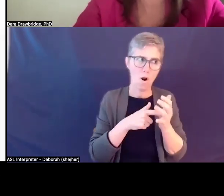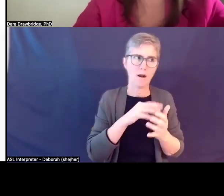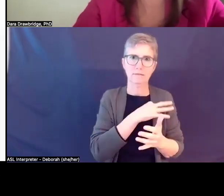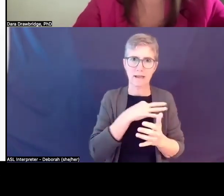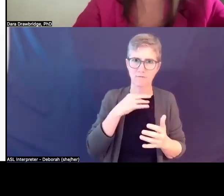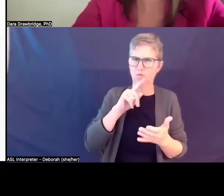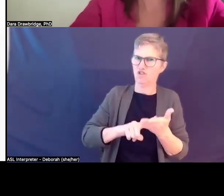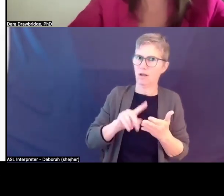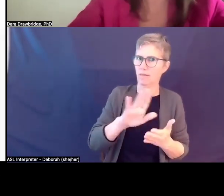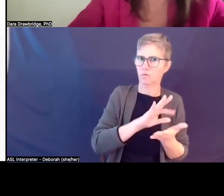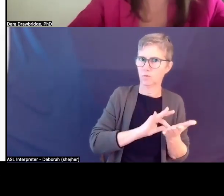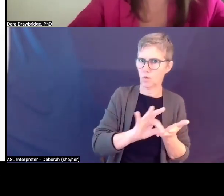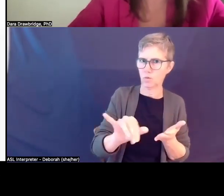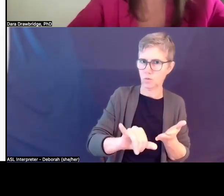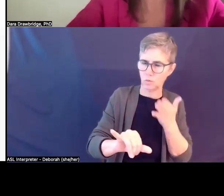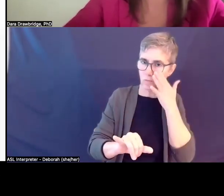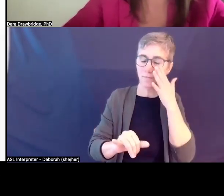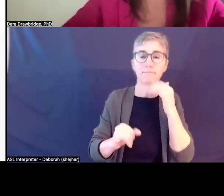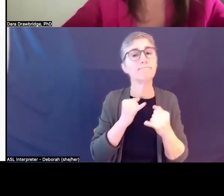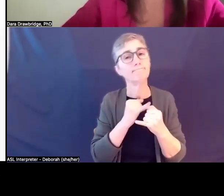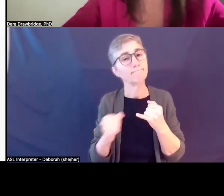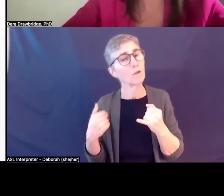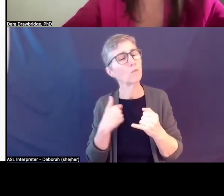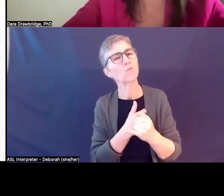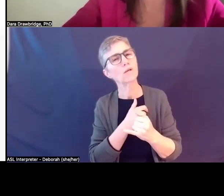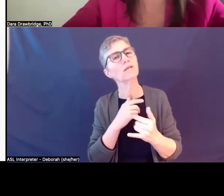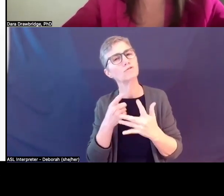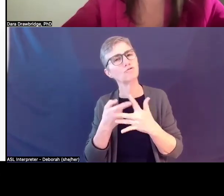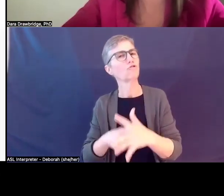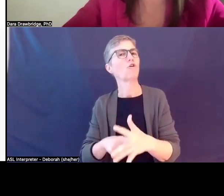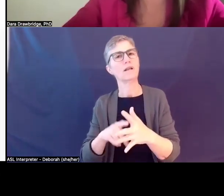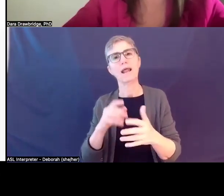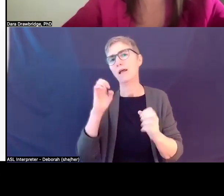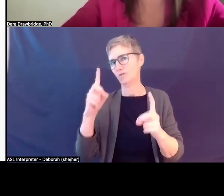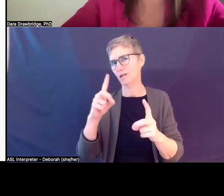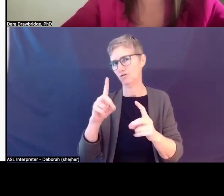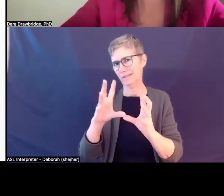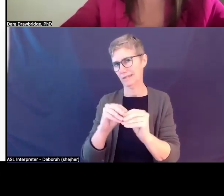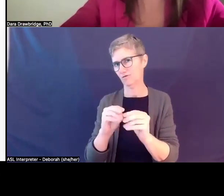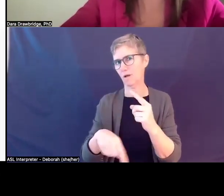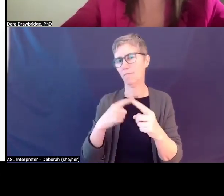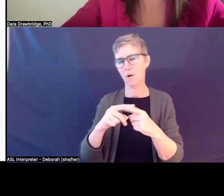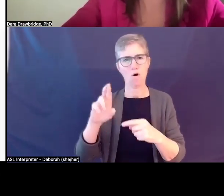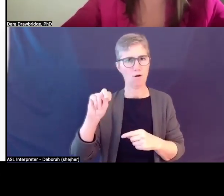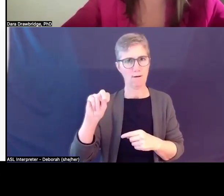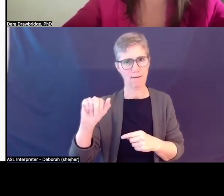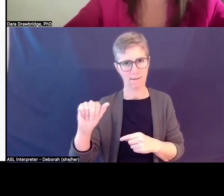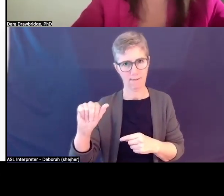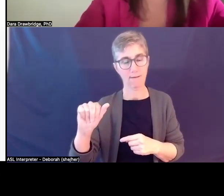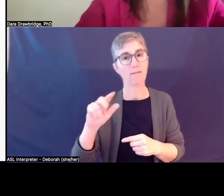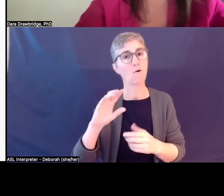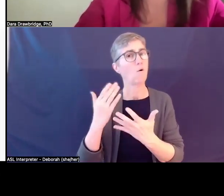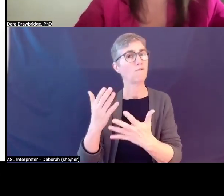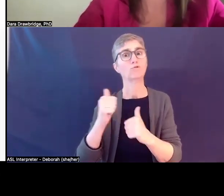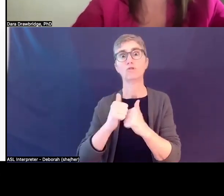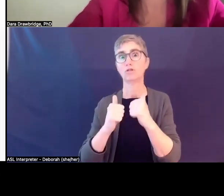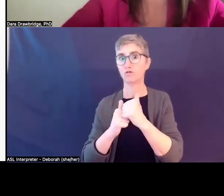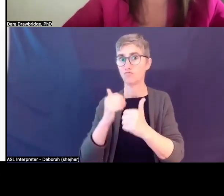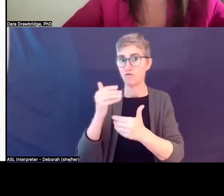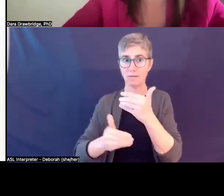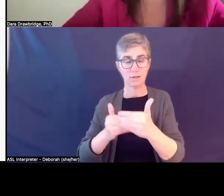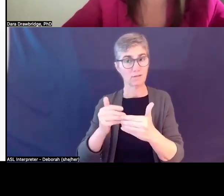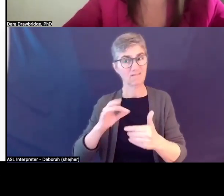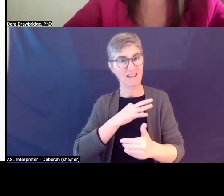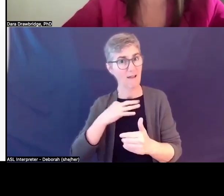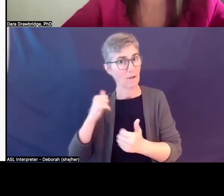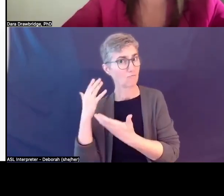and addition. And finally, we rolled out educational sessions on risk need assessment, which offered a structured process where staff can bring